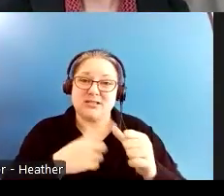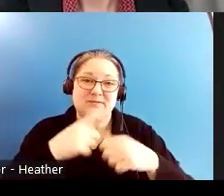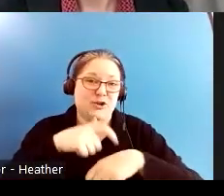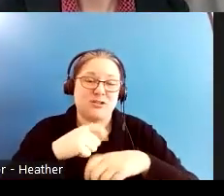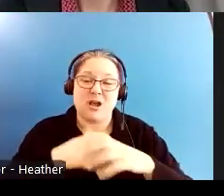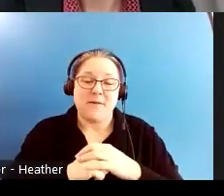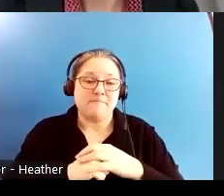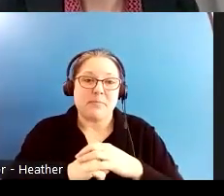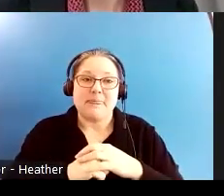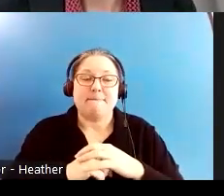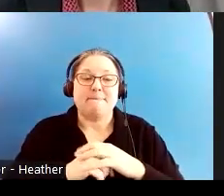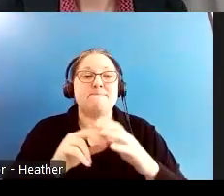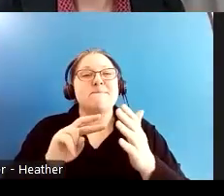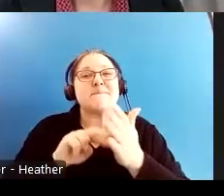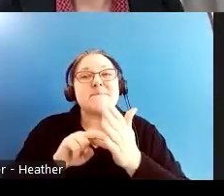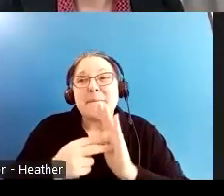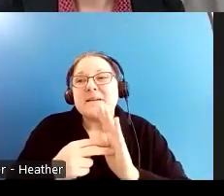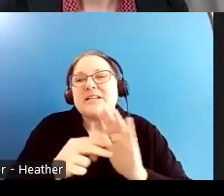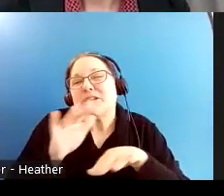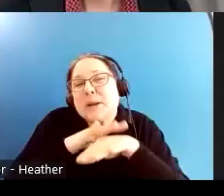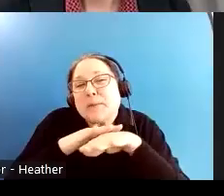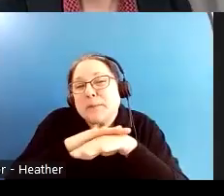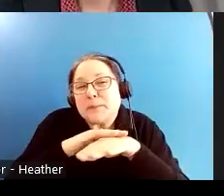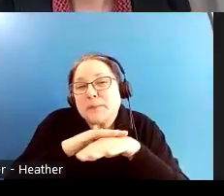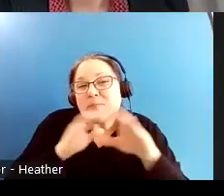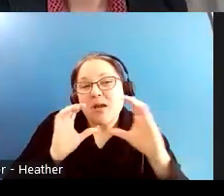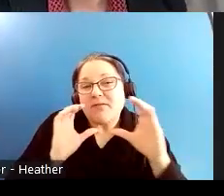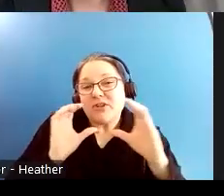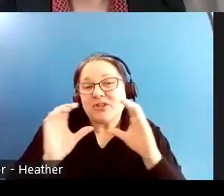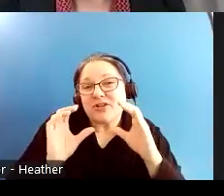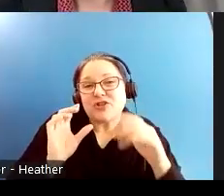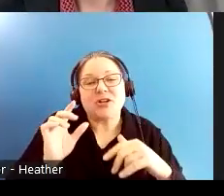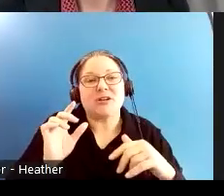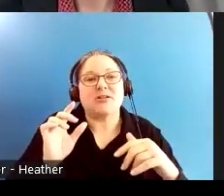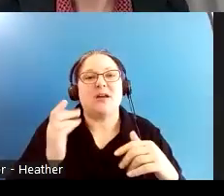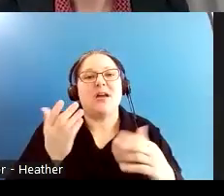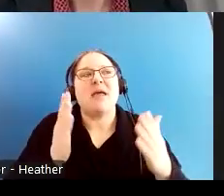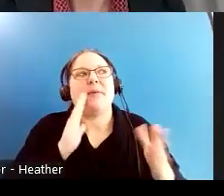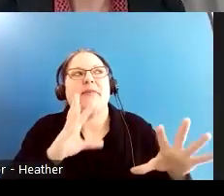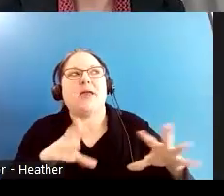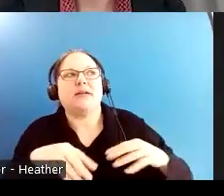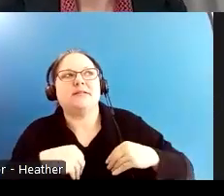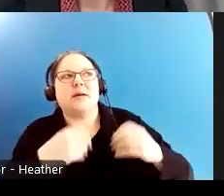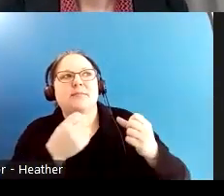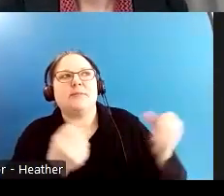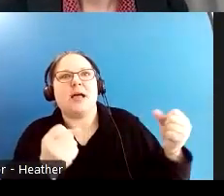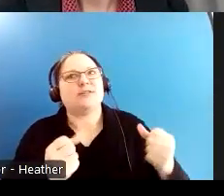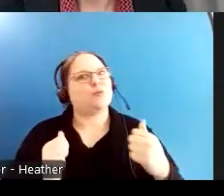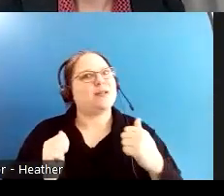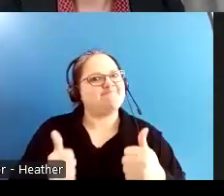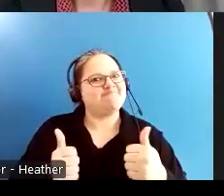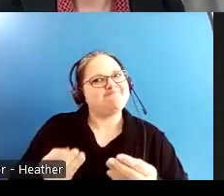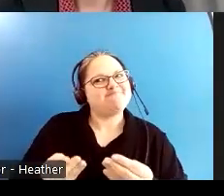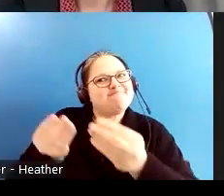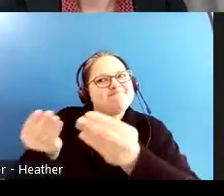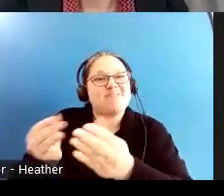just barely being able to have a conversation. Maybe having them accept supplies from us is a big win and a big